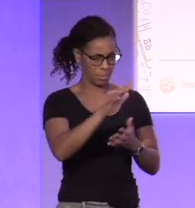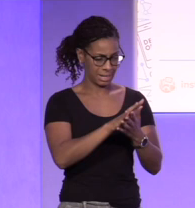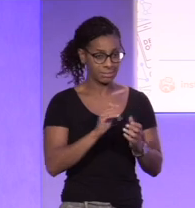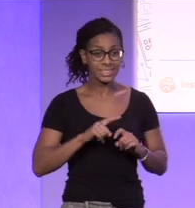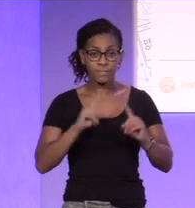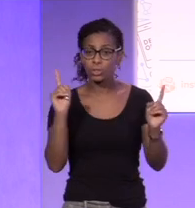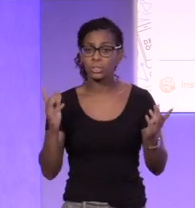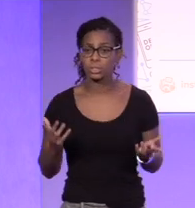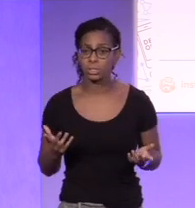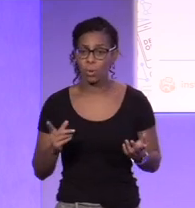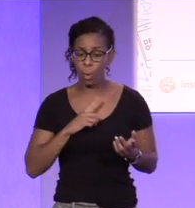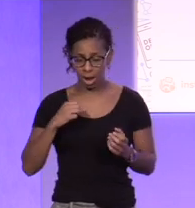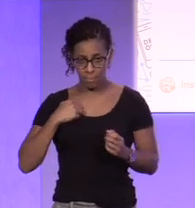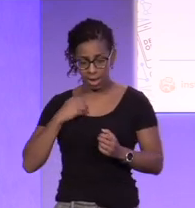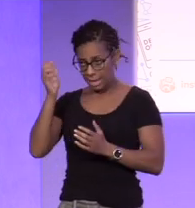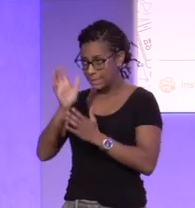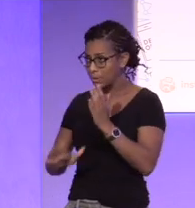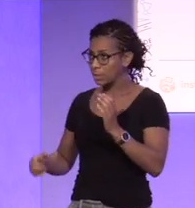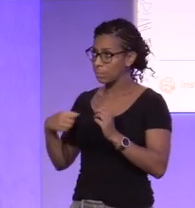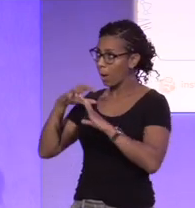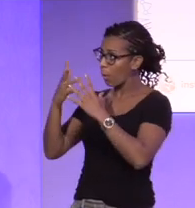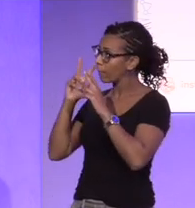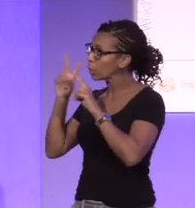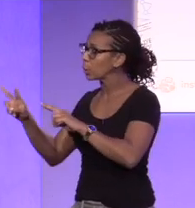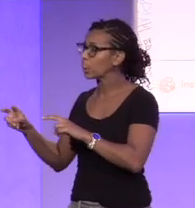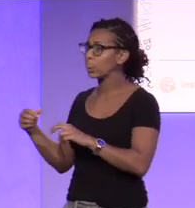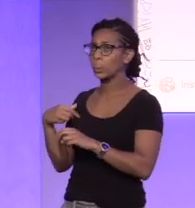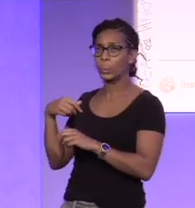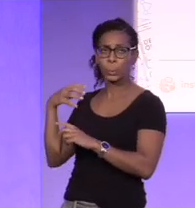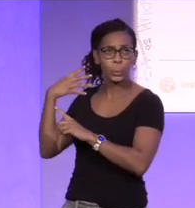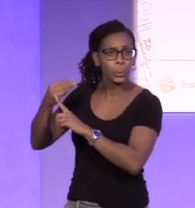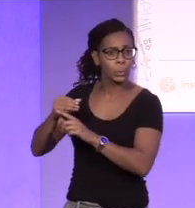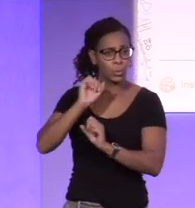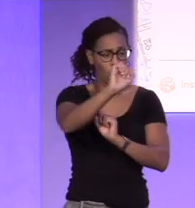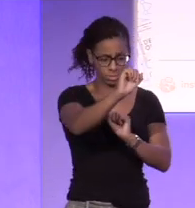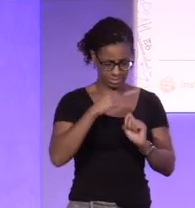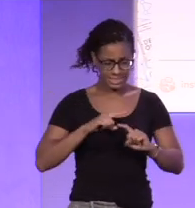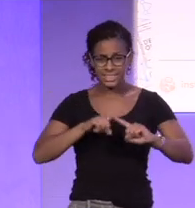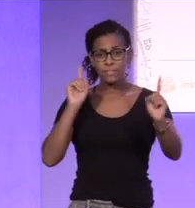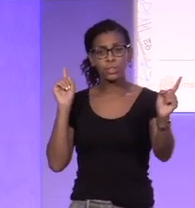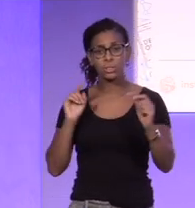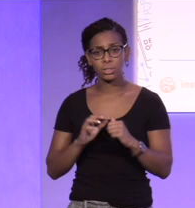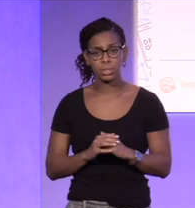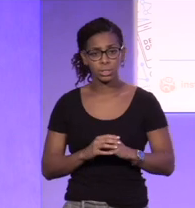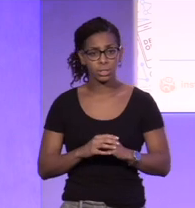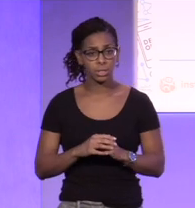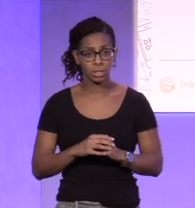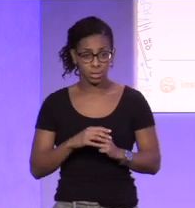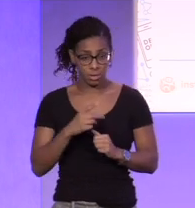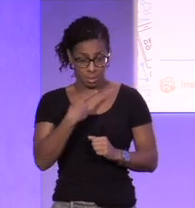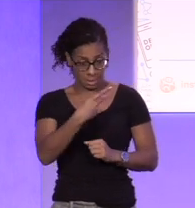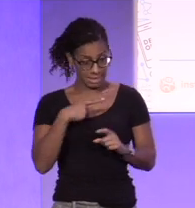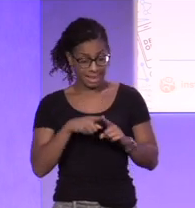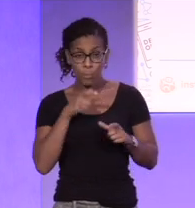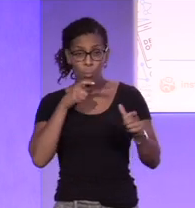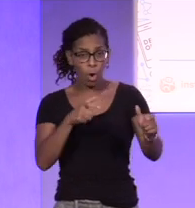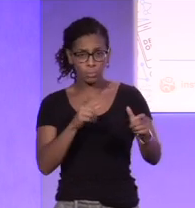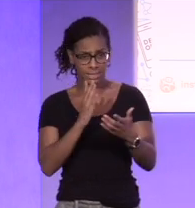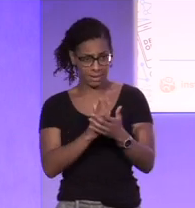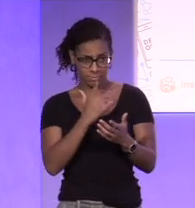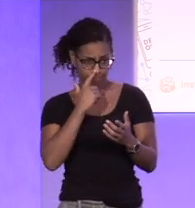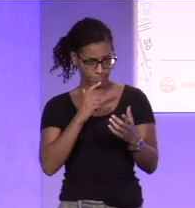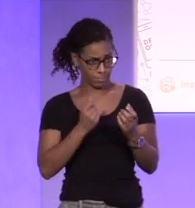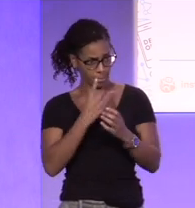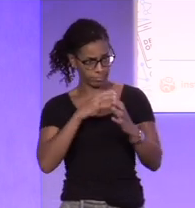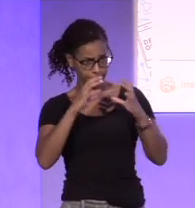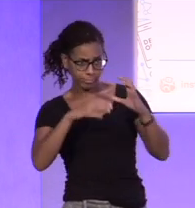different experiences, different understandings. Even though we use the same words, we are very definitely speaking a different language. The second